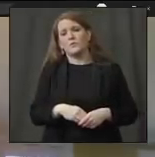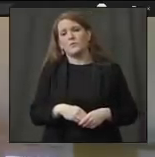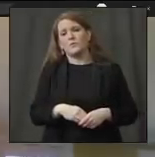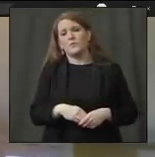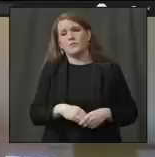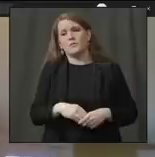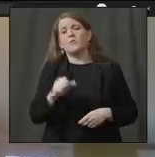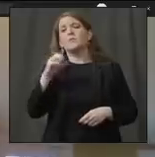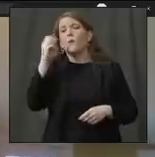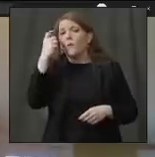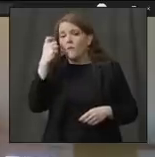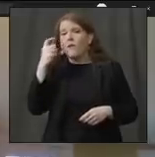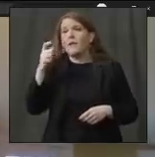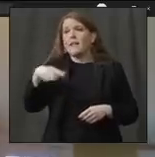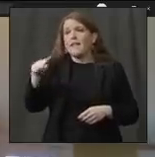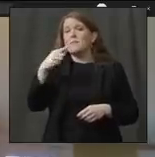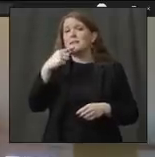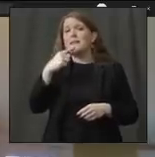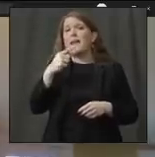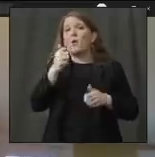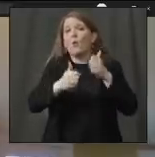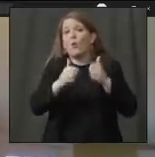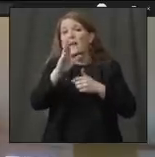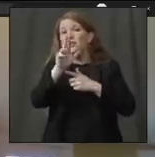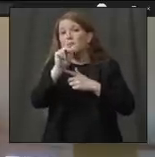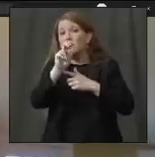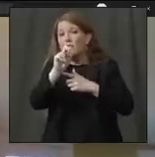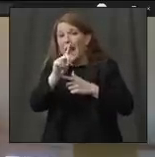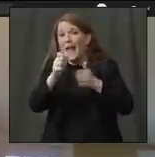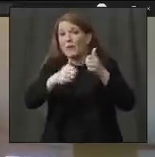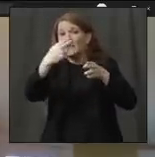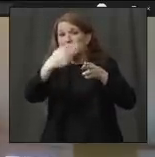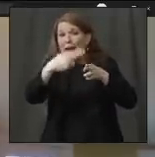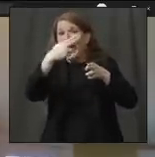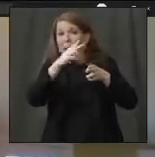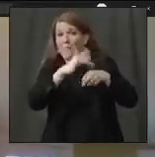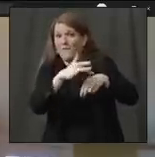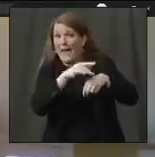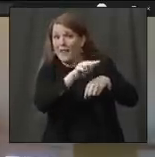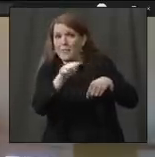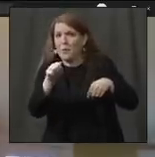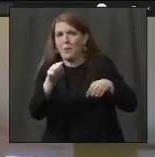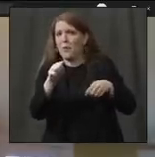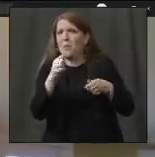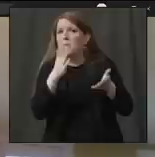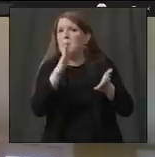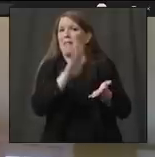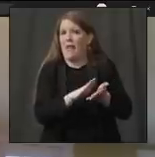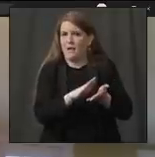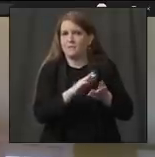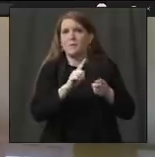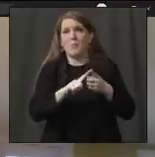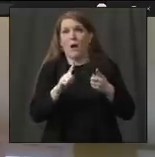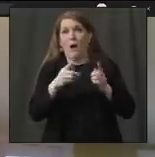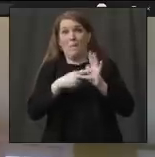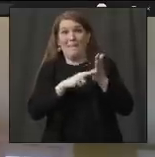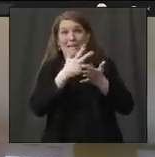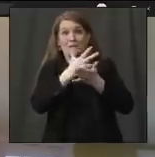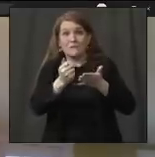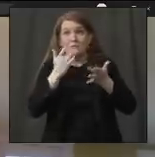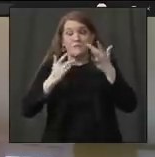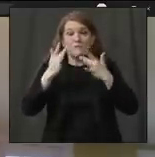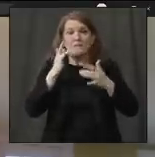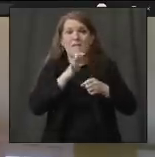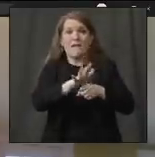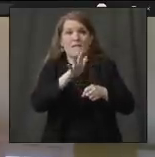necessarily limited supplies of different groceries and goods. The other component to acknowledge here is